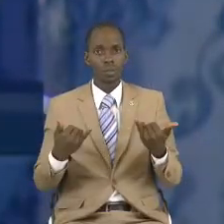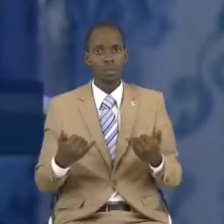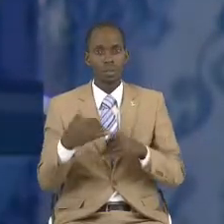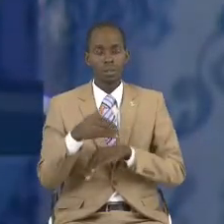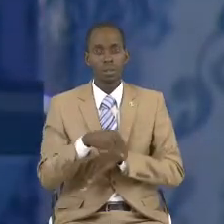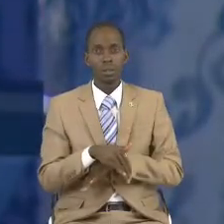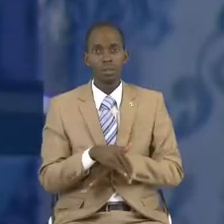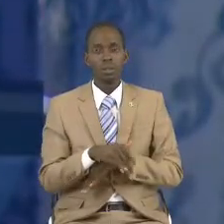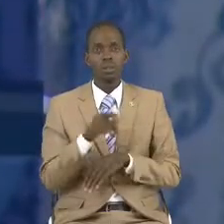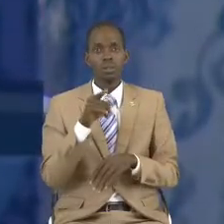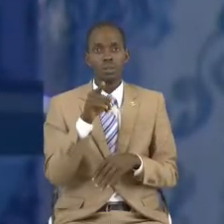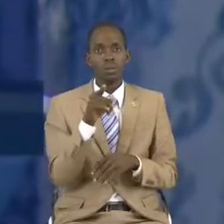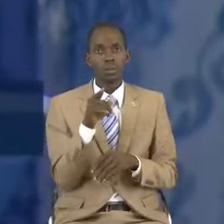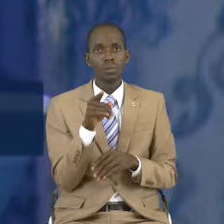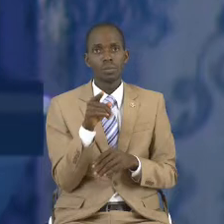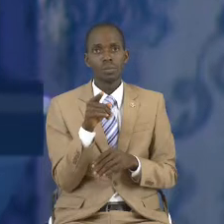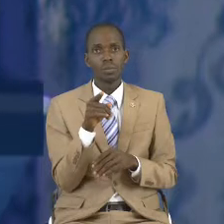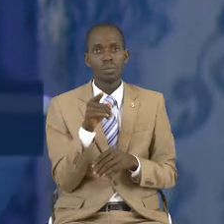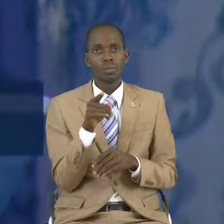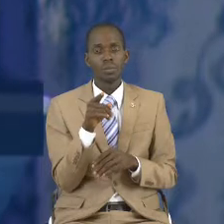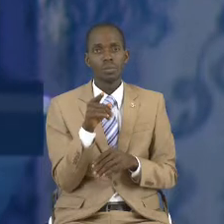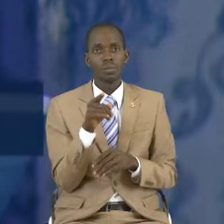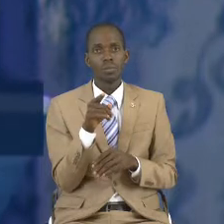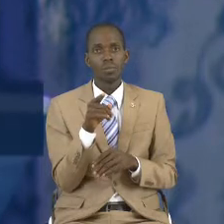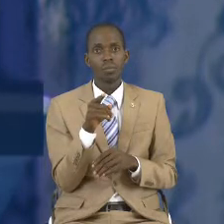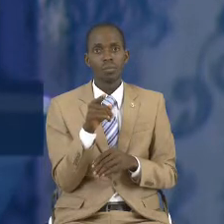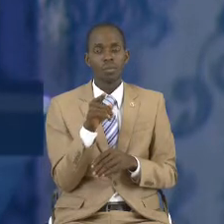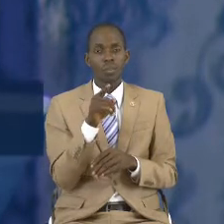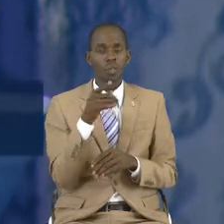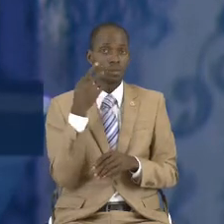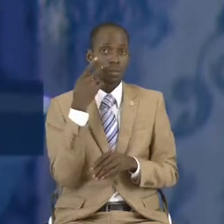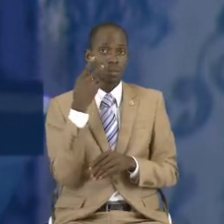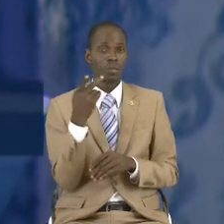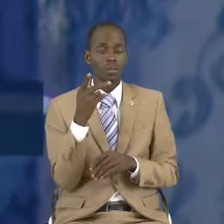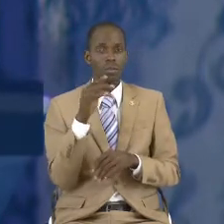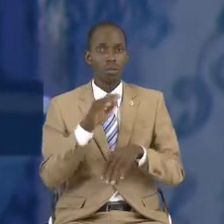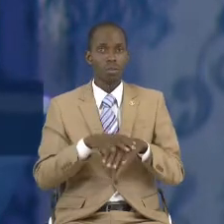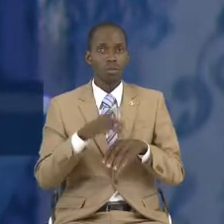you just watch the screen very well